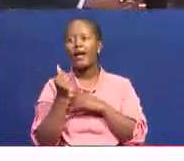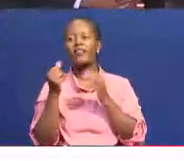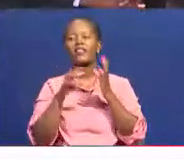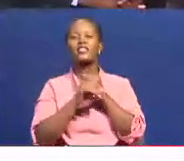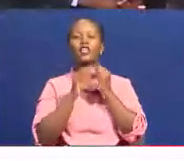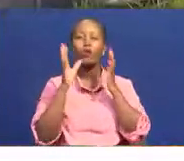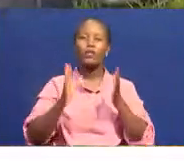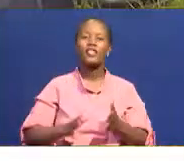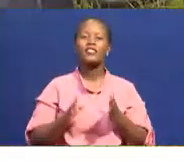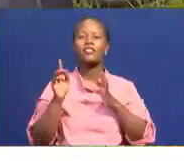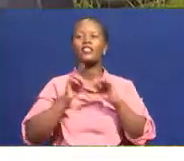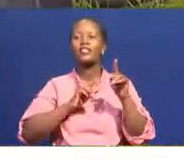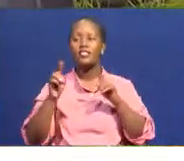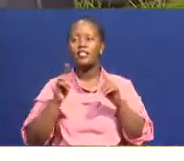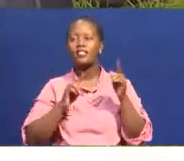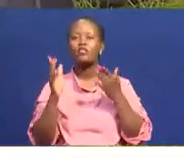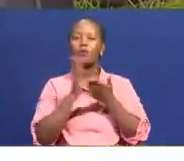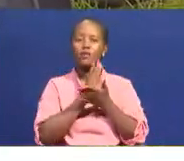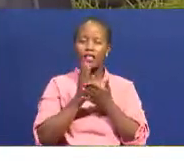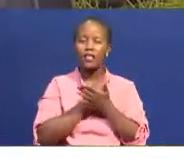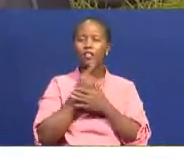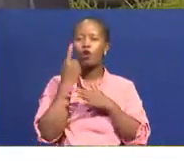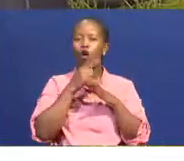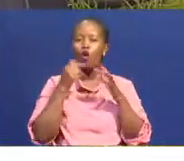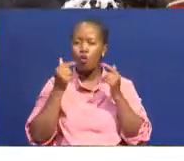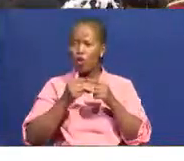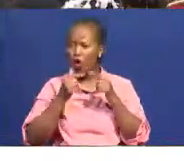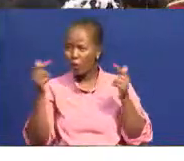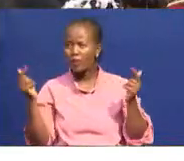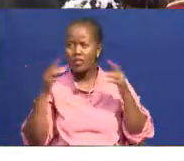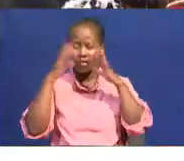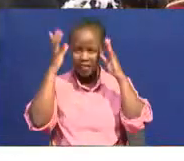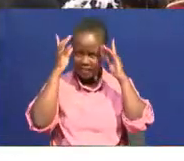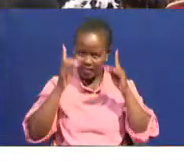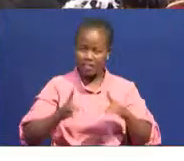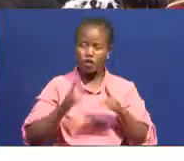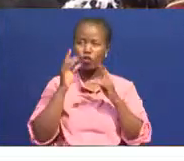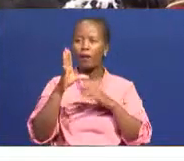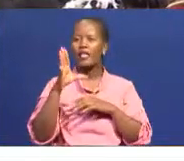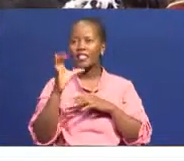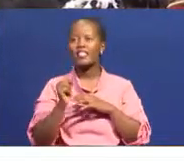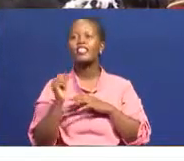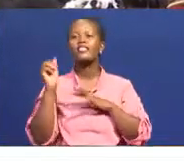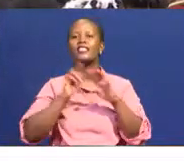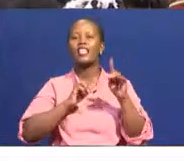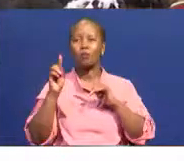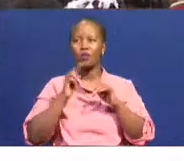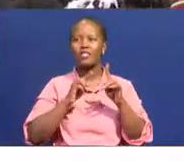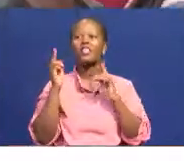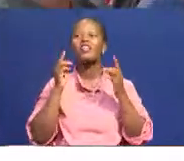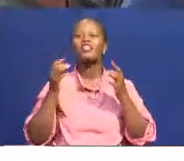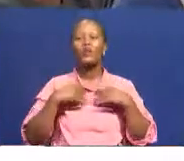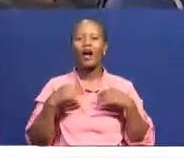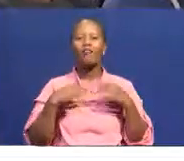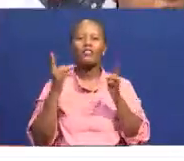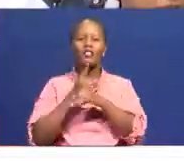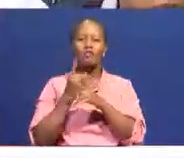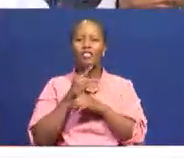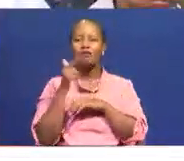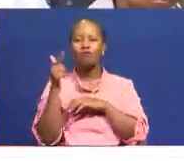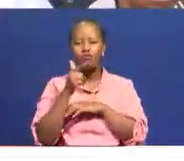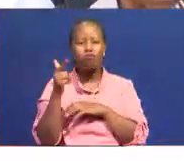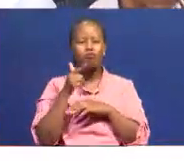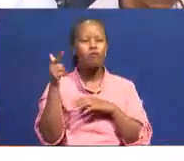sector, who also opposed a move by the transport CS Kipchumba Murkomen to replace speed limiters with cameras